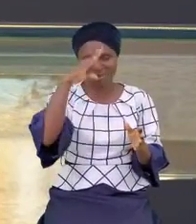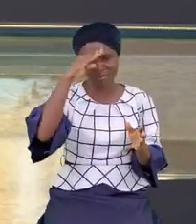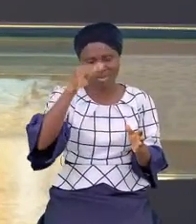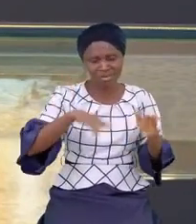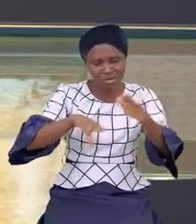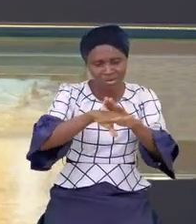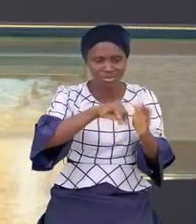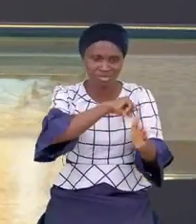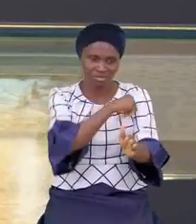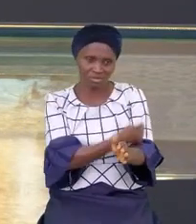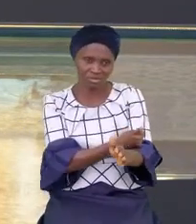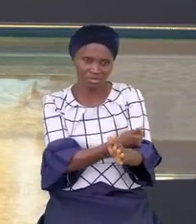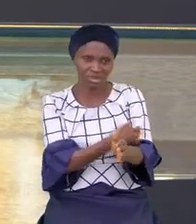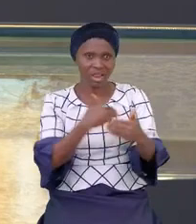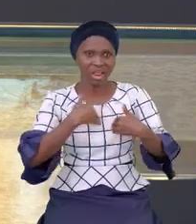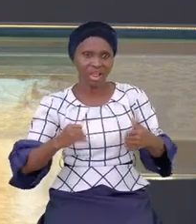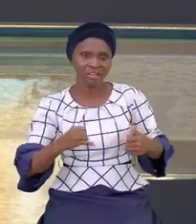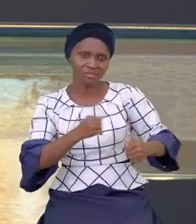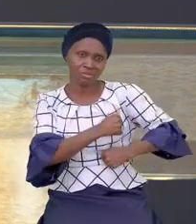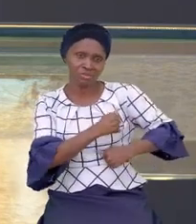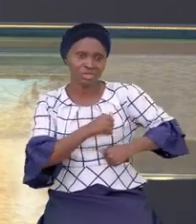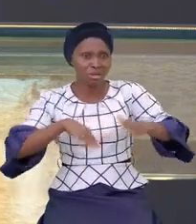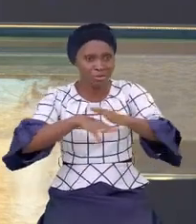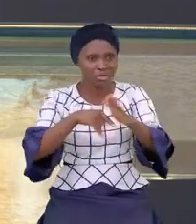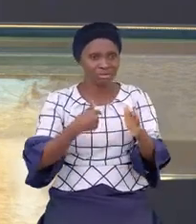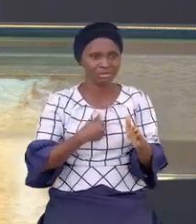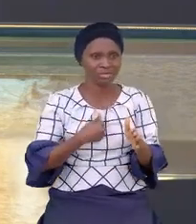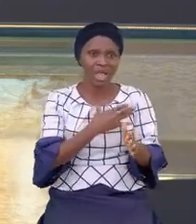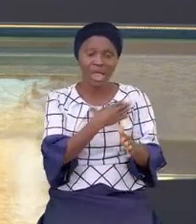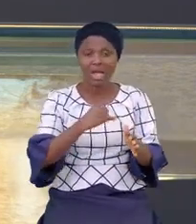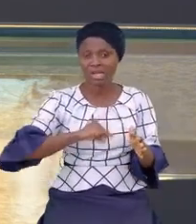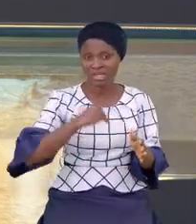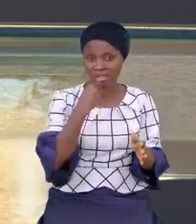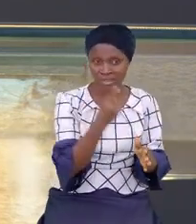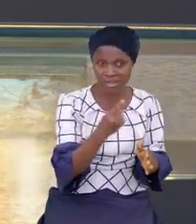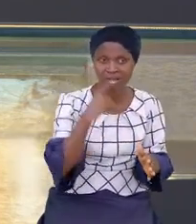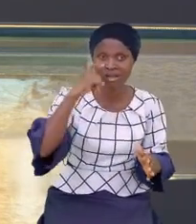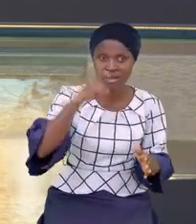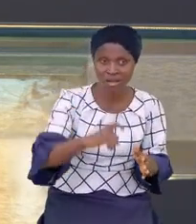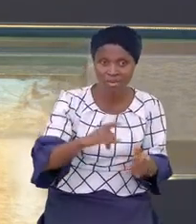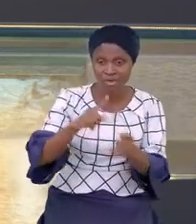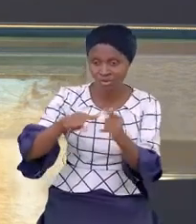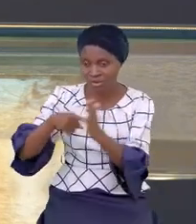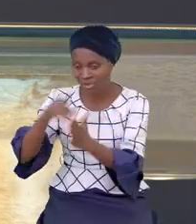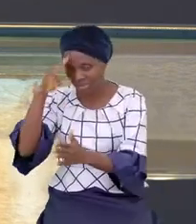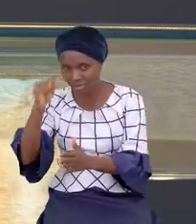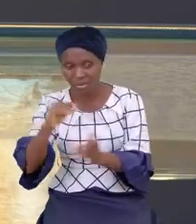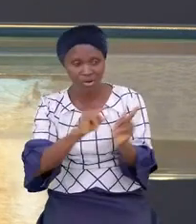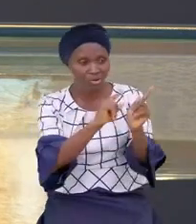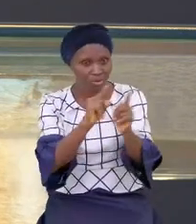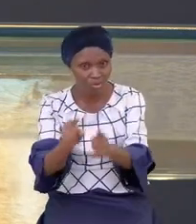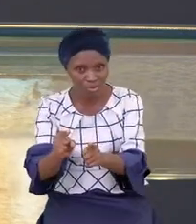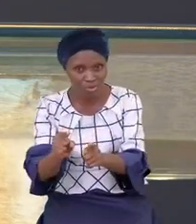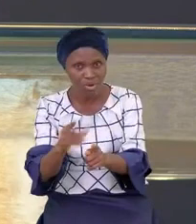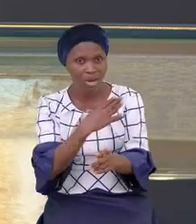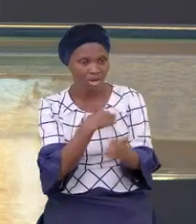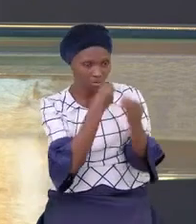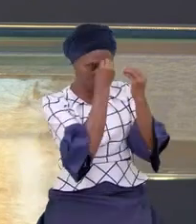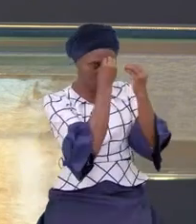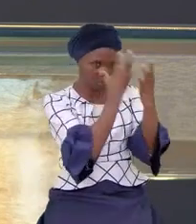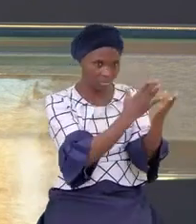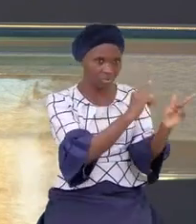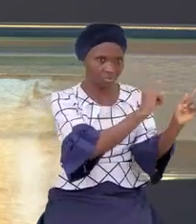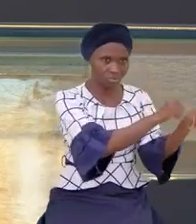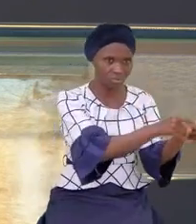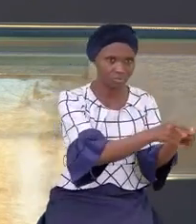authority, having soldiers under me. And I say to this man, go, and he